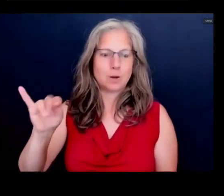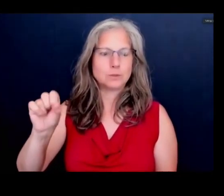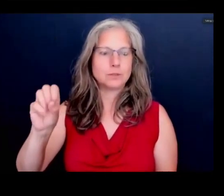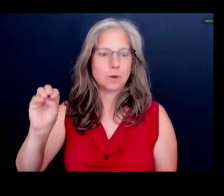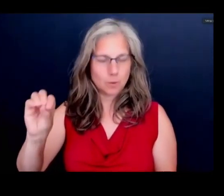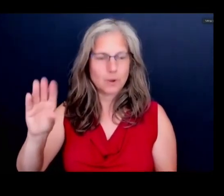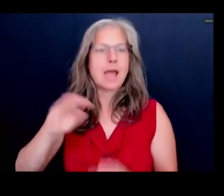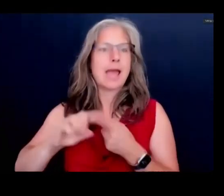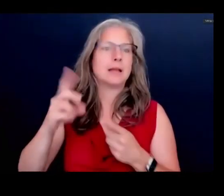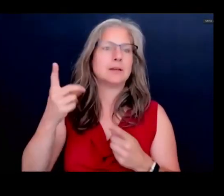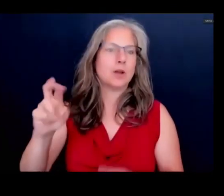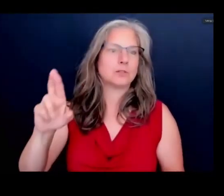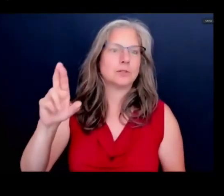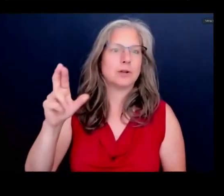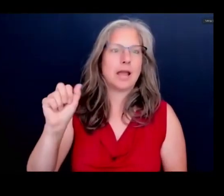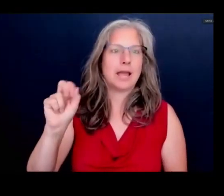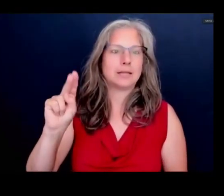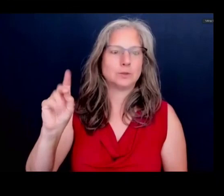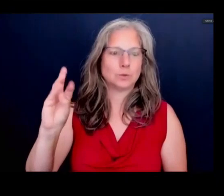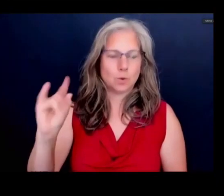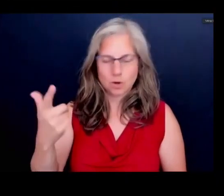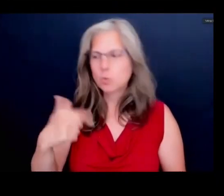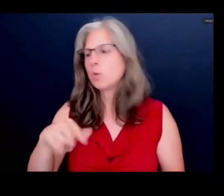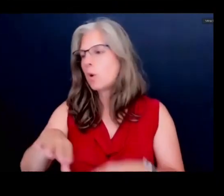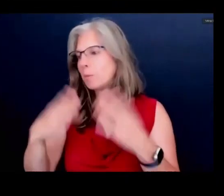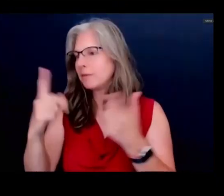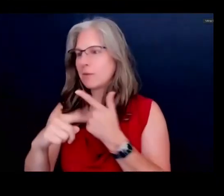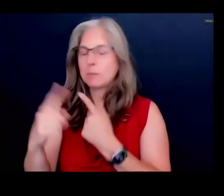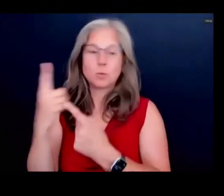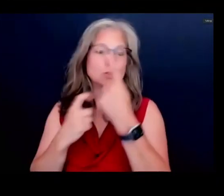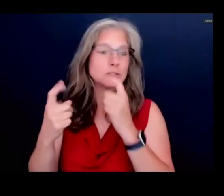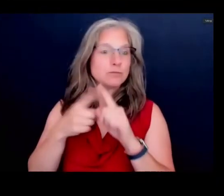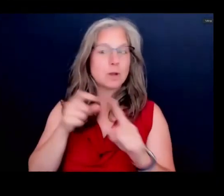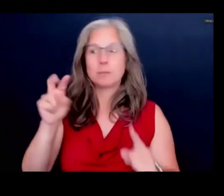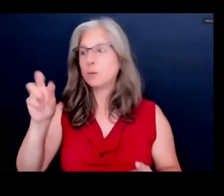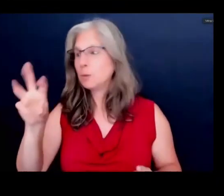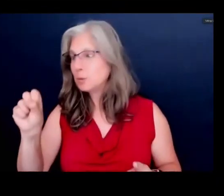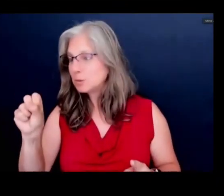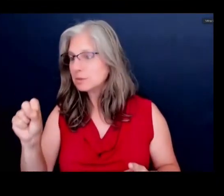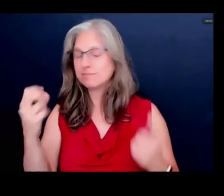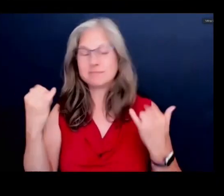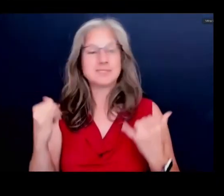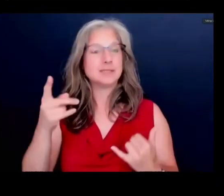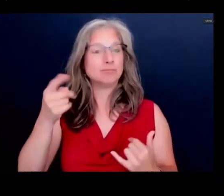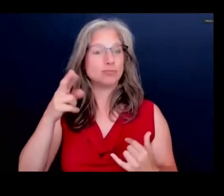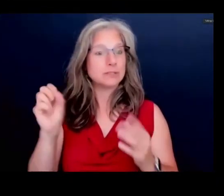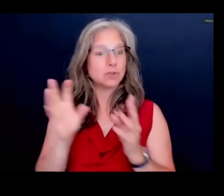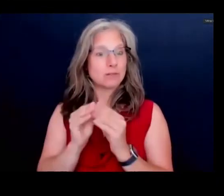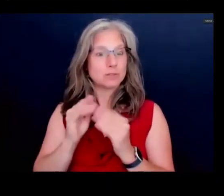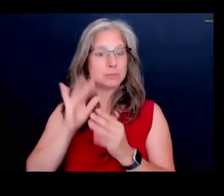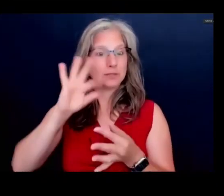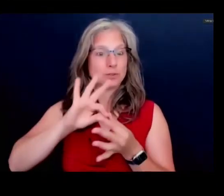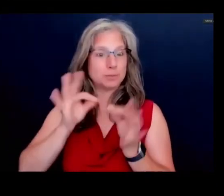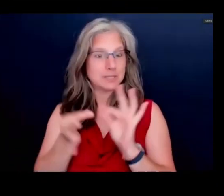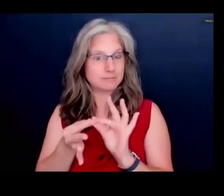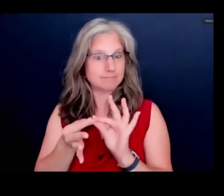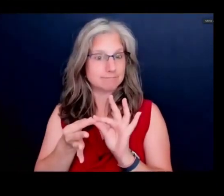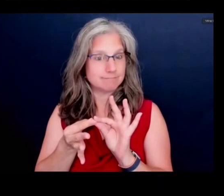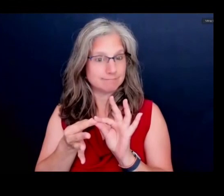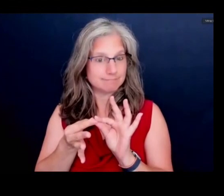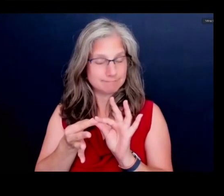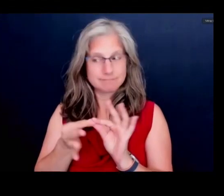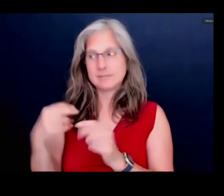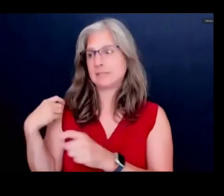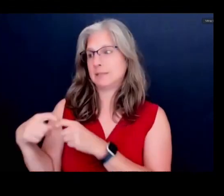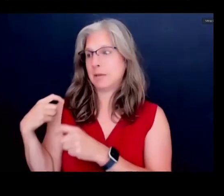Health Officer. Following their updates, we will open it up to questions from the news media. This press conference is being